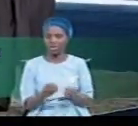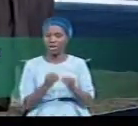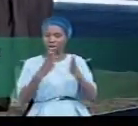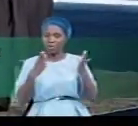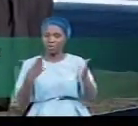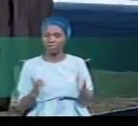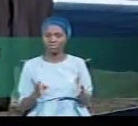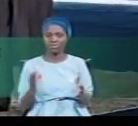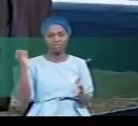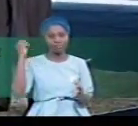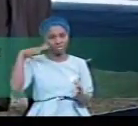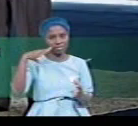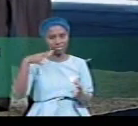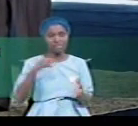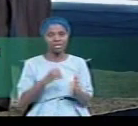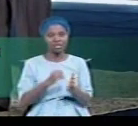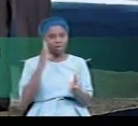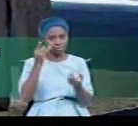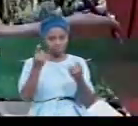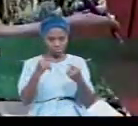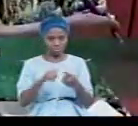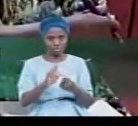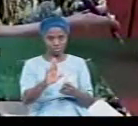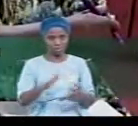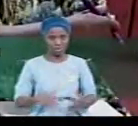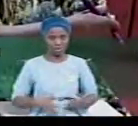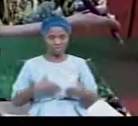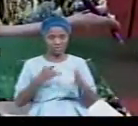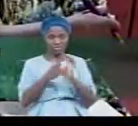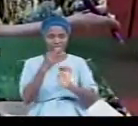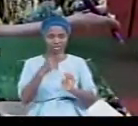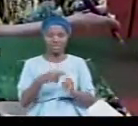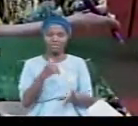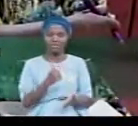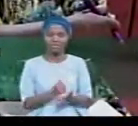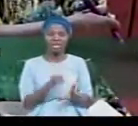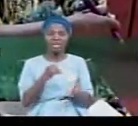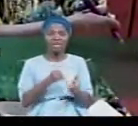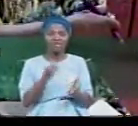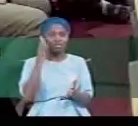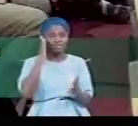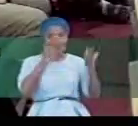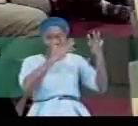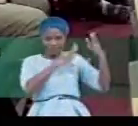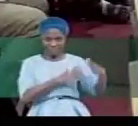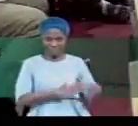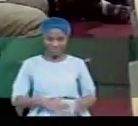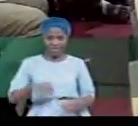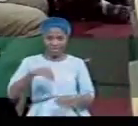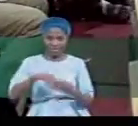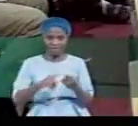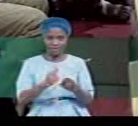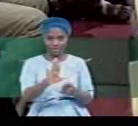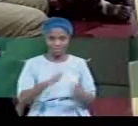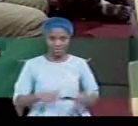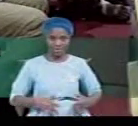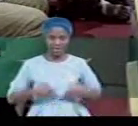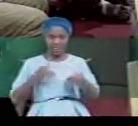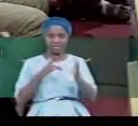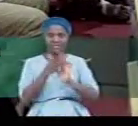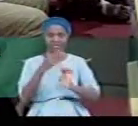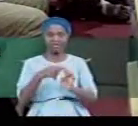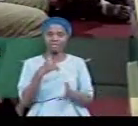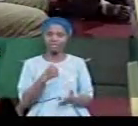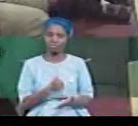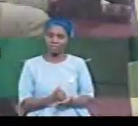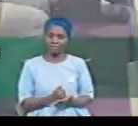grace. It will come into your life. It will flow into your life. Now, partakers